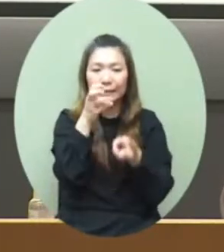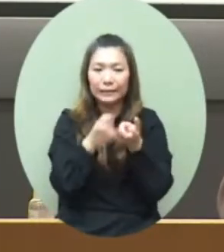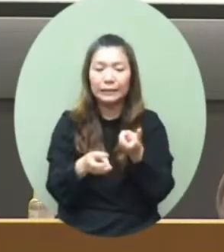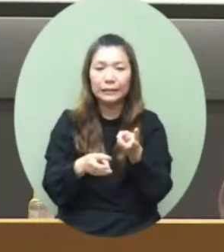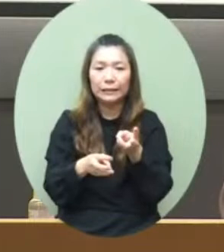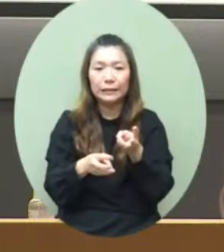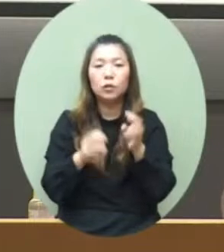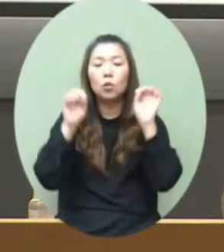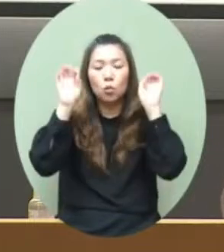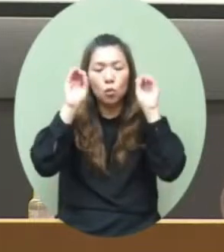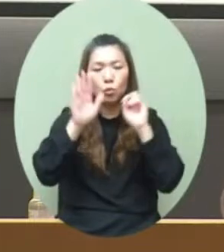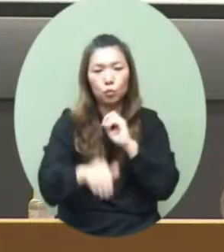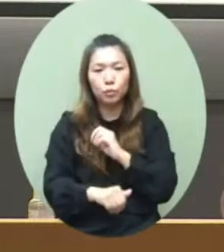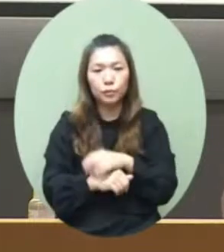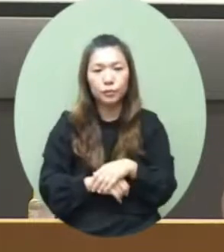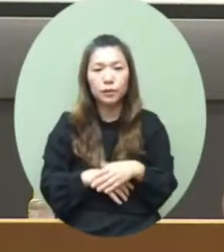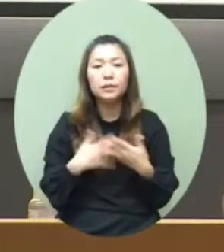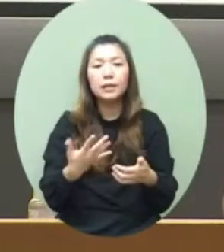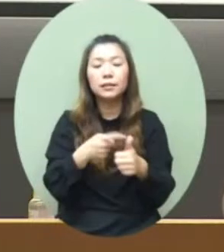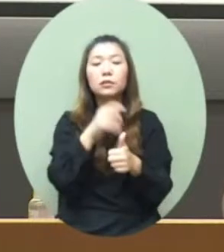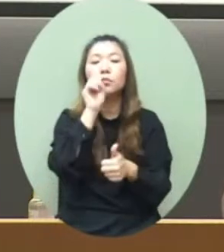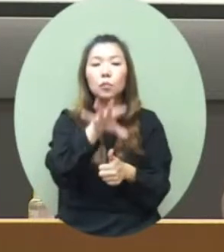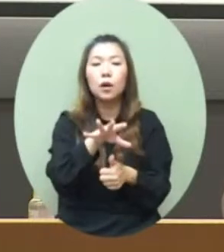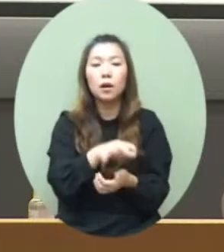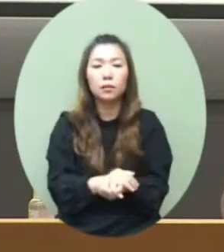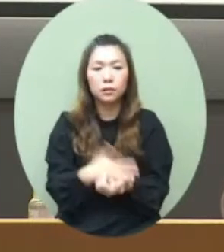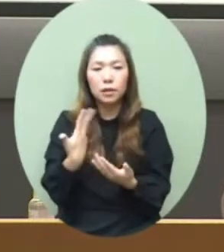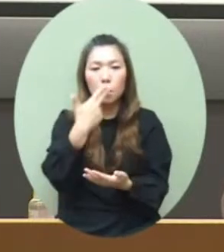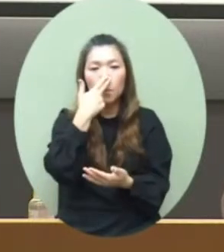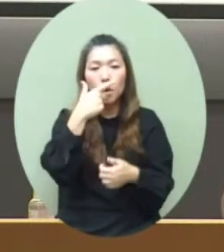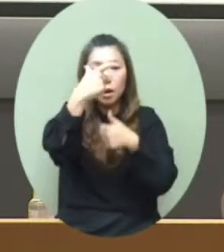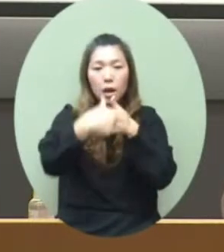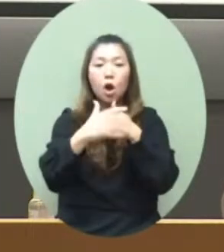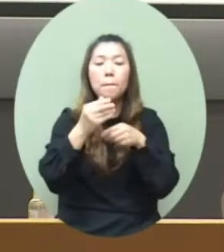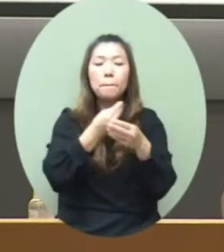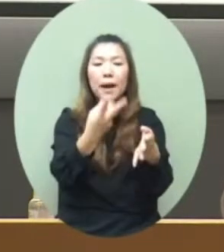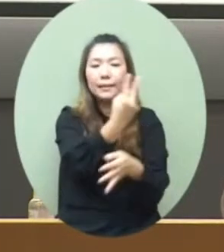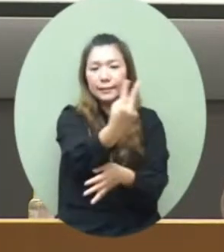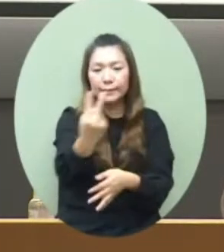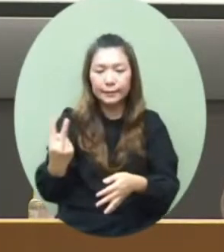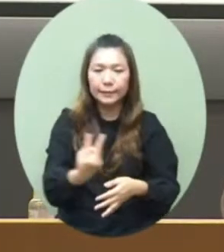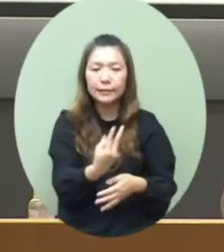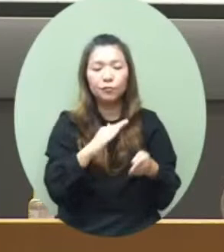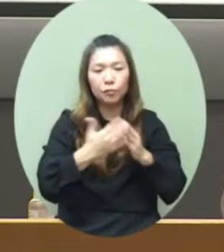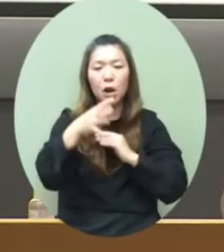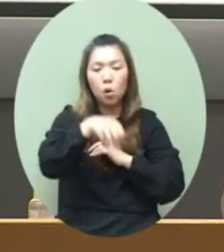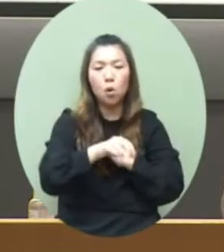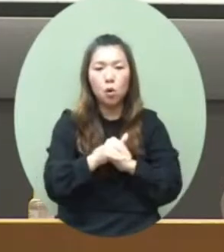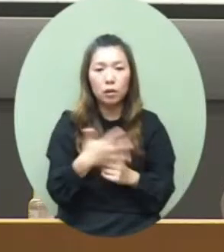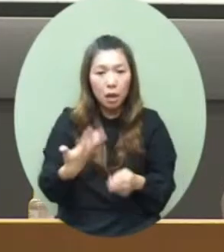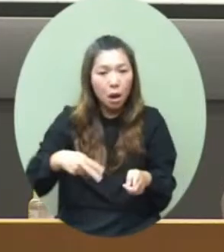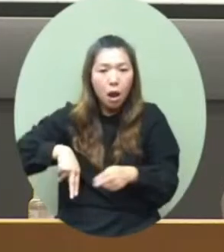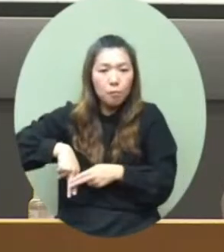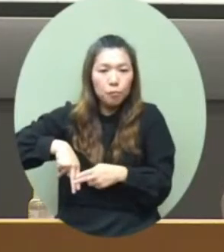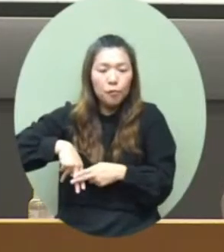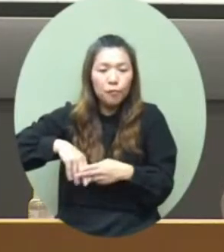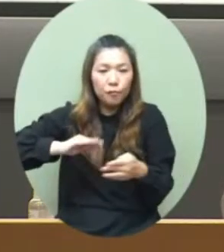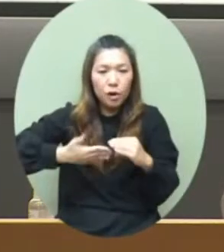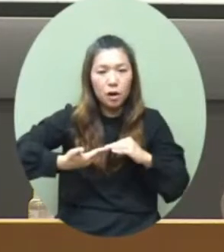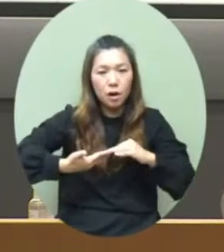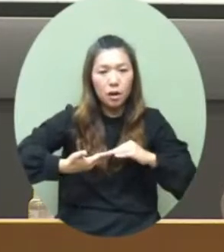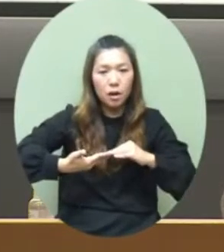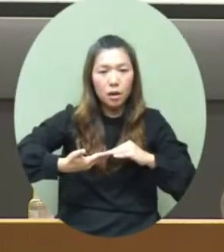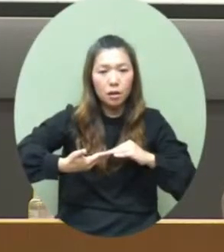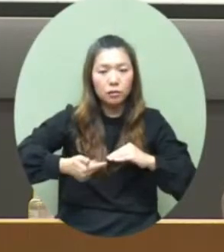the 18 Home Affairs Inquiry Centres. As for the number of tickets, at this stage,